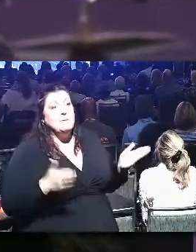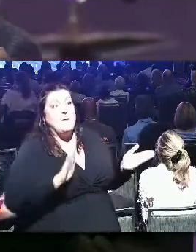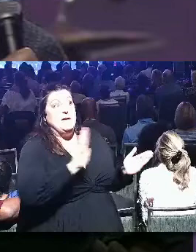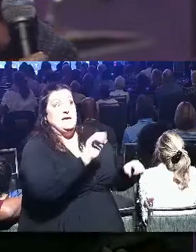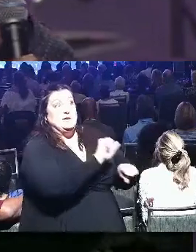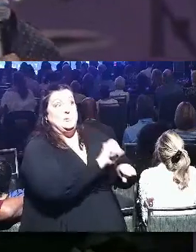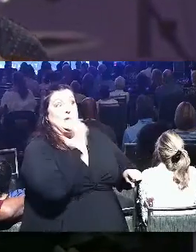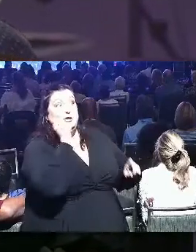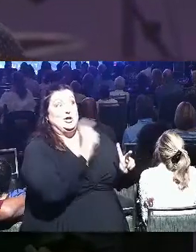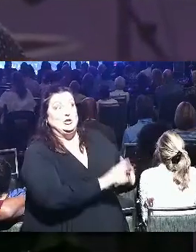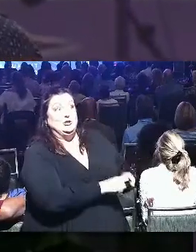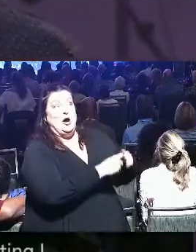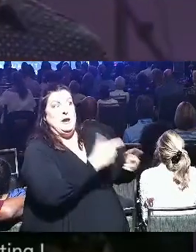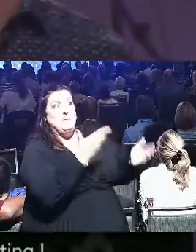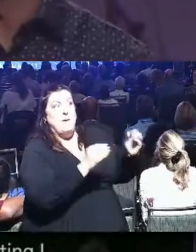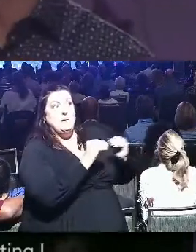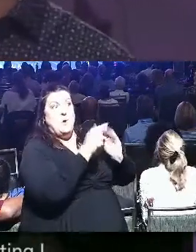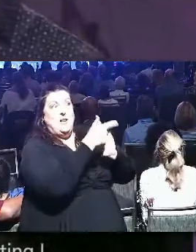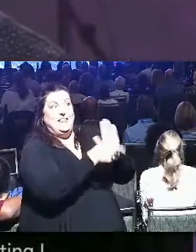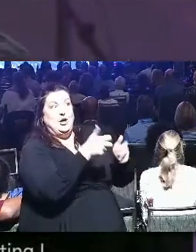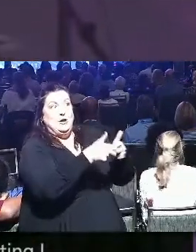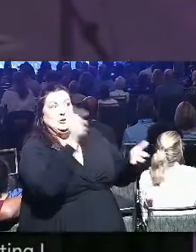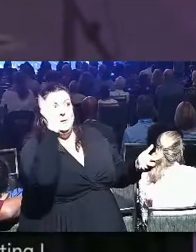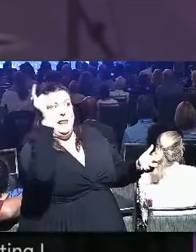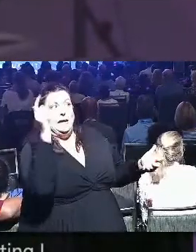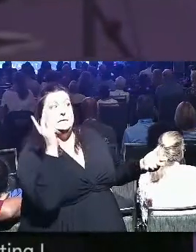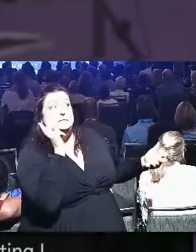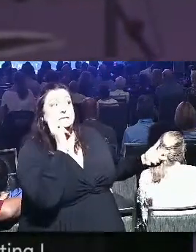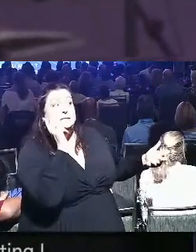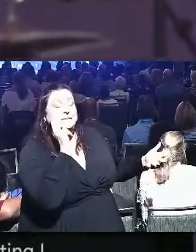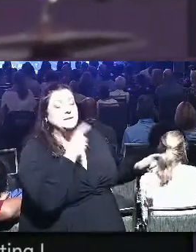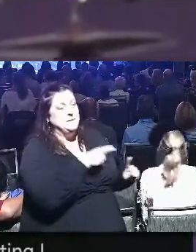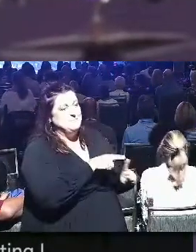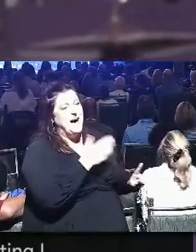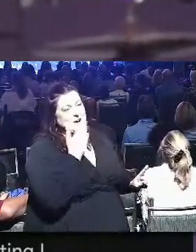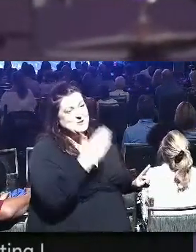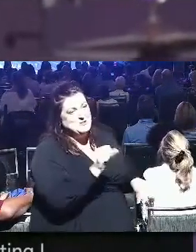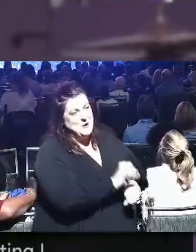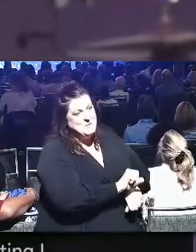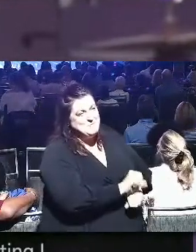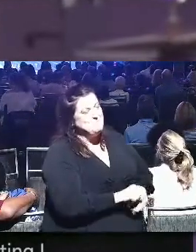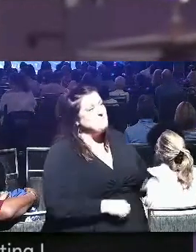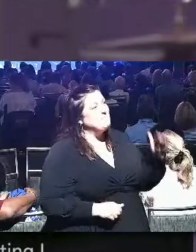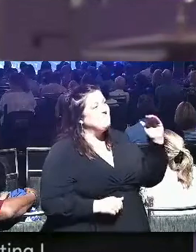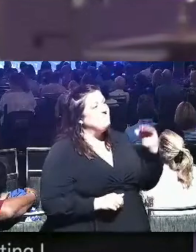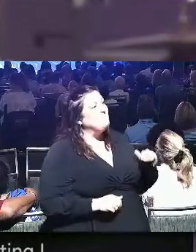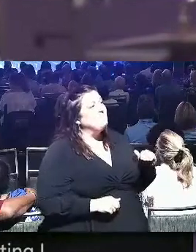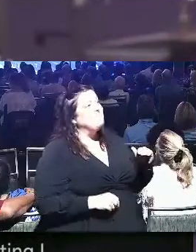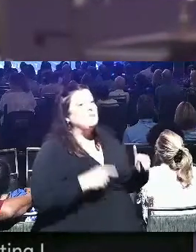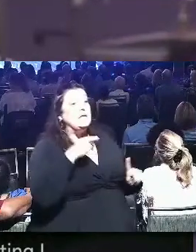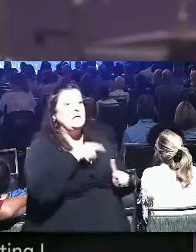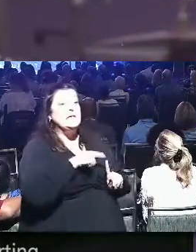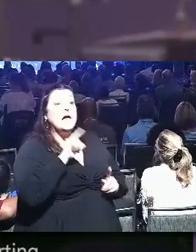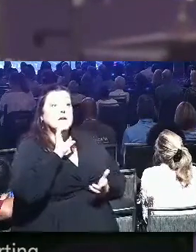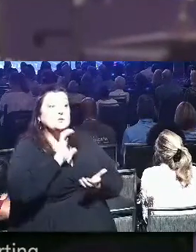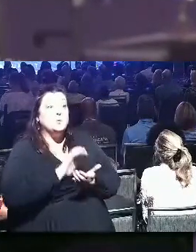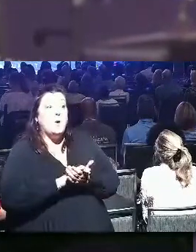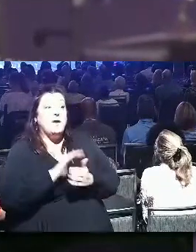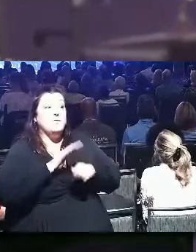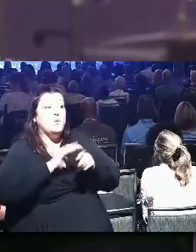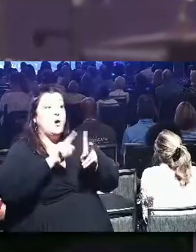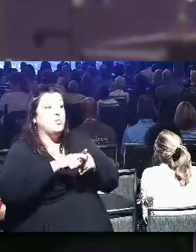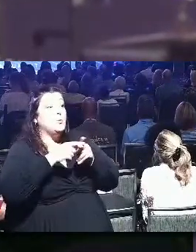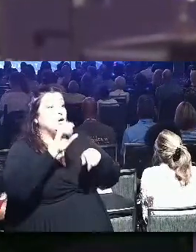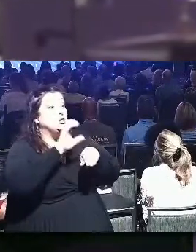starting, I don't know, but he has helped us a lot. And he and his wife were on the original